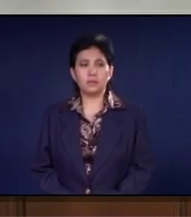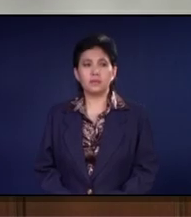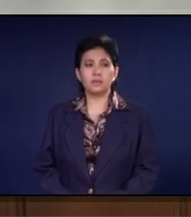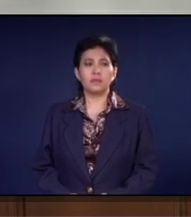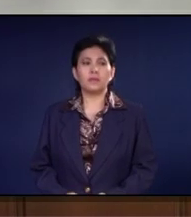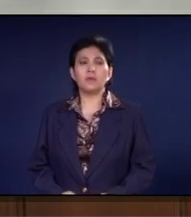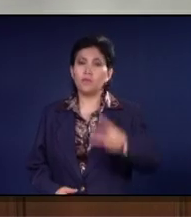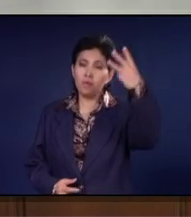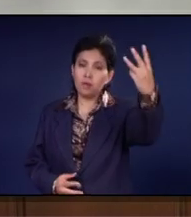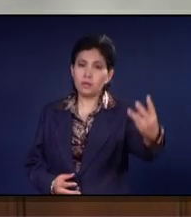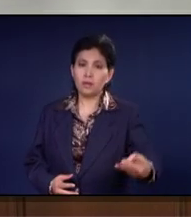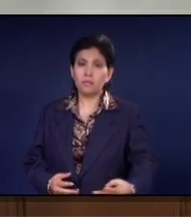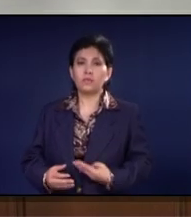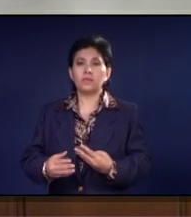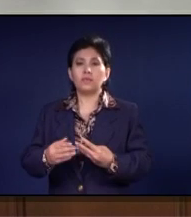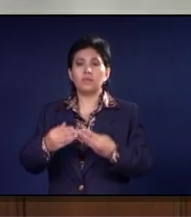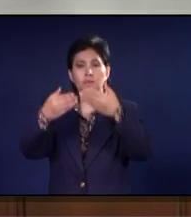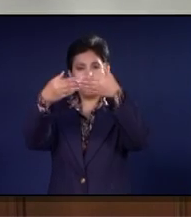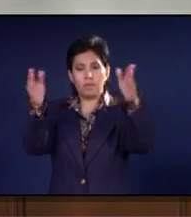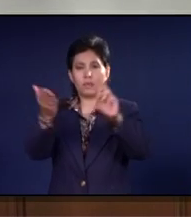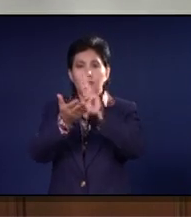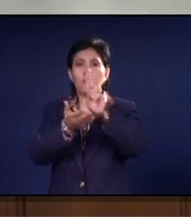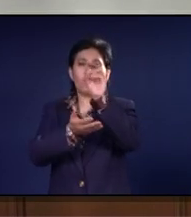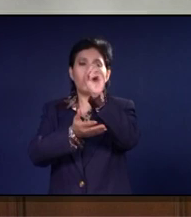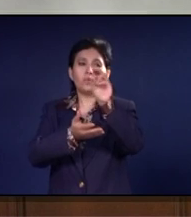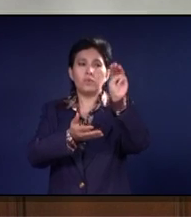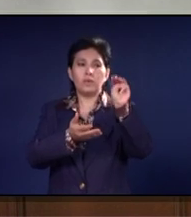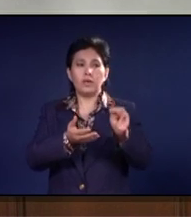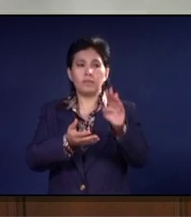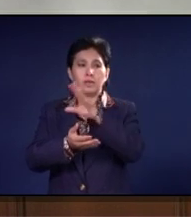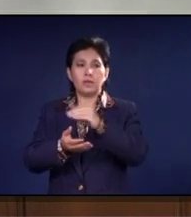Welcome to Open University Malaysia. I welcome you here